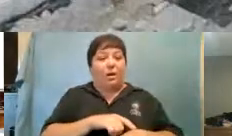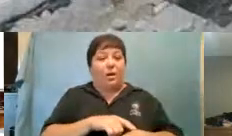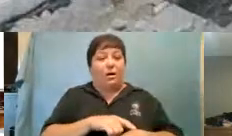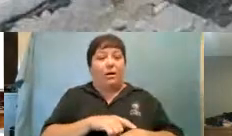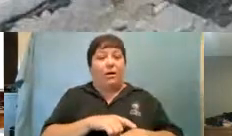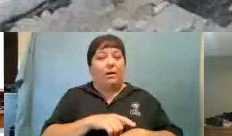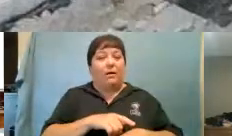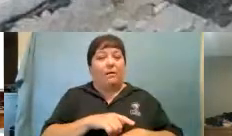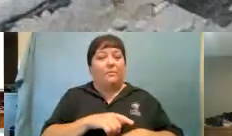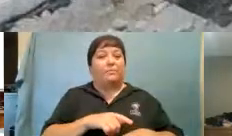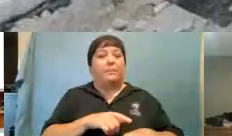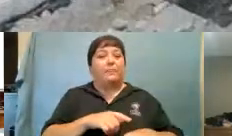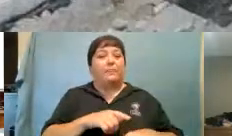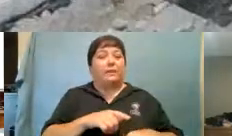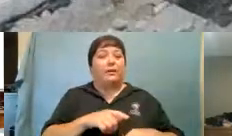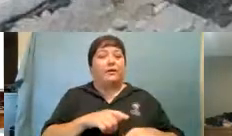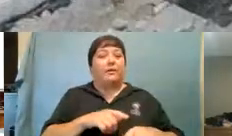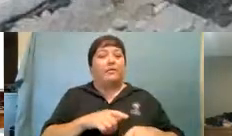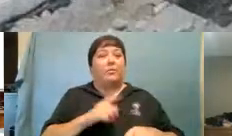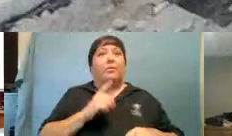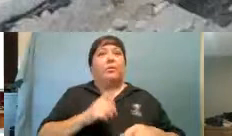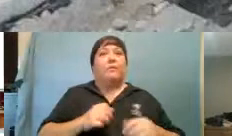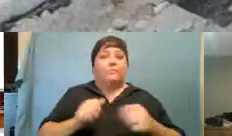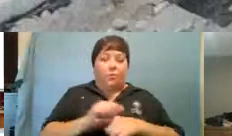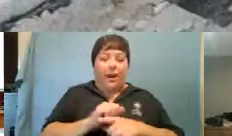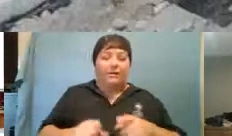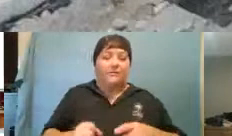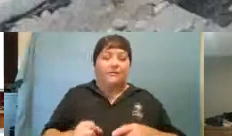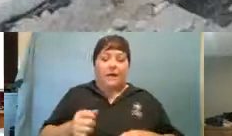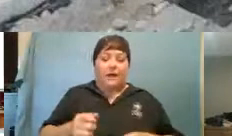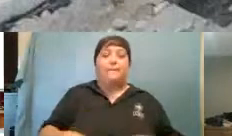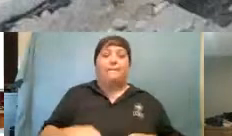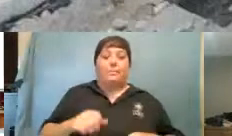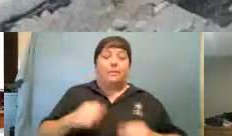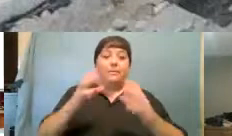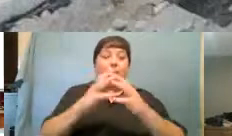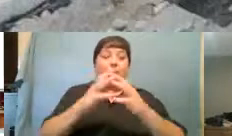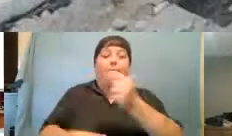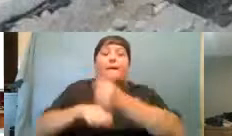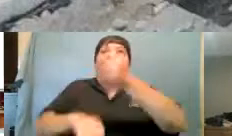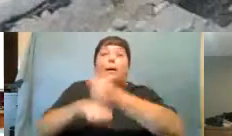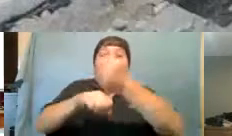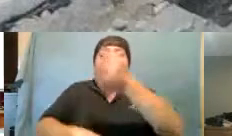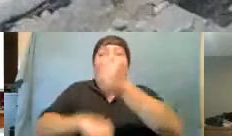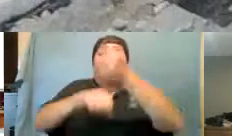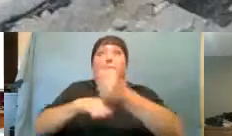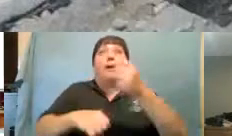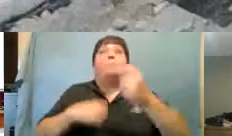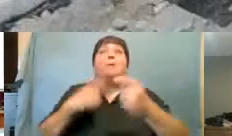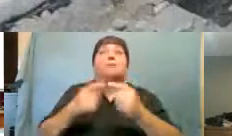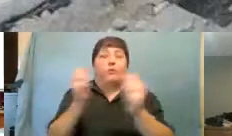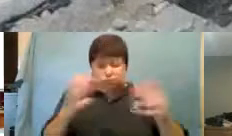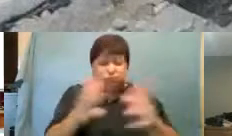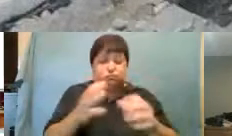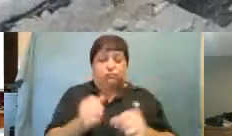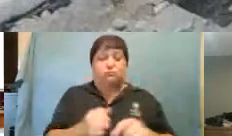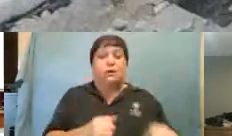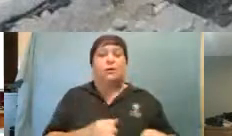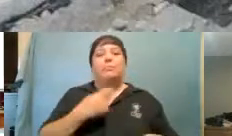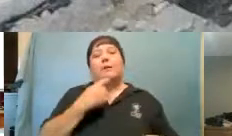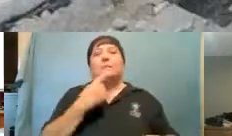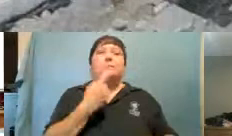ball before it pops? So most of us said 1 minute, 30 seconds, a couple of minutes. I think the most anybody said was 8 minutes.